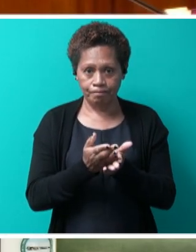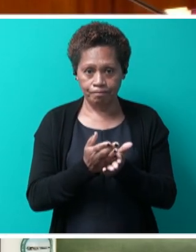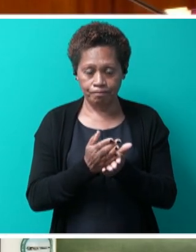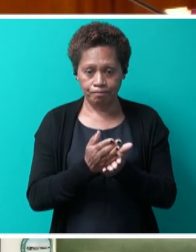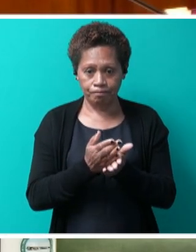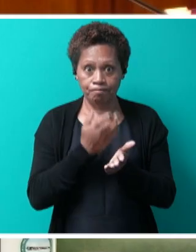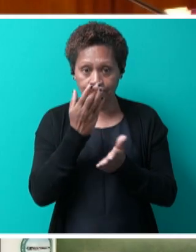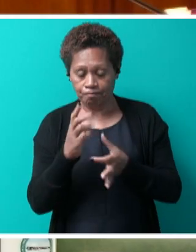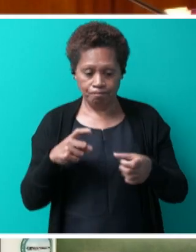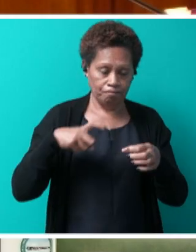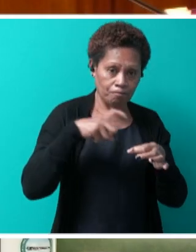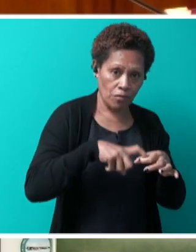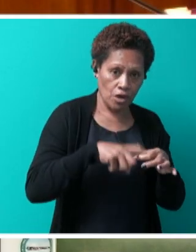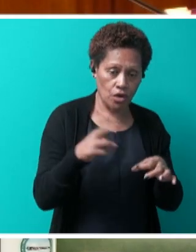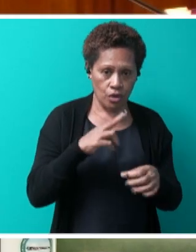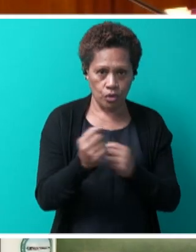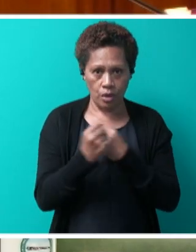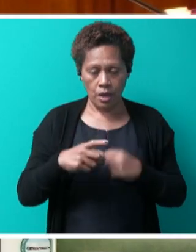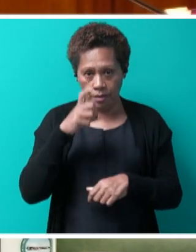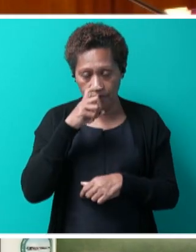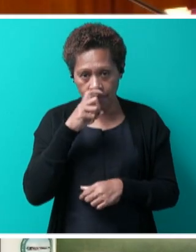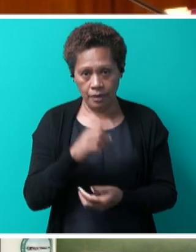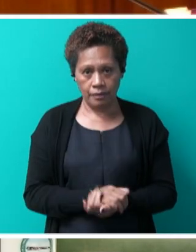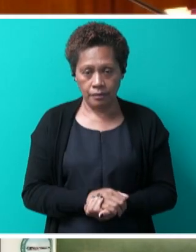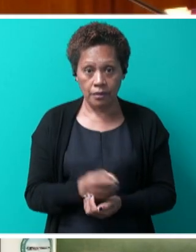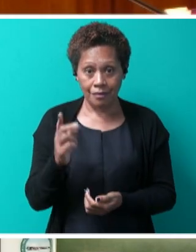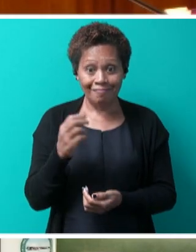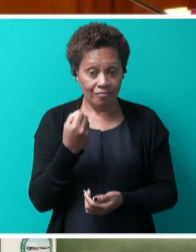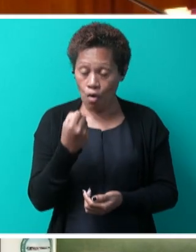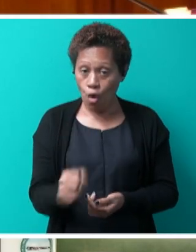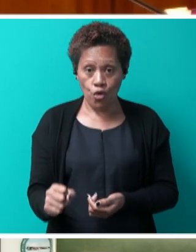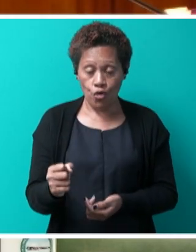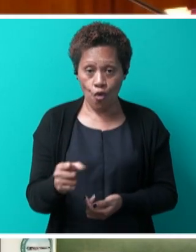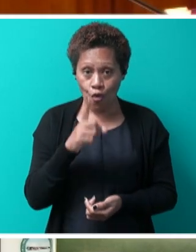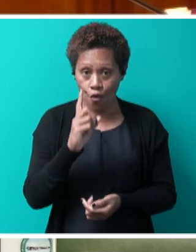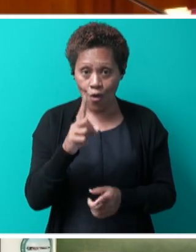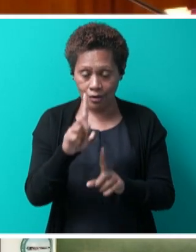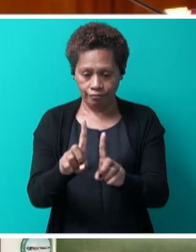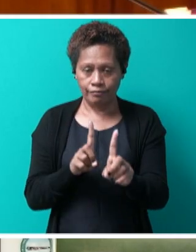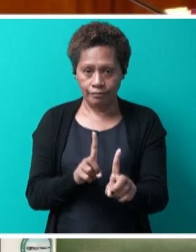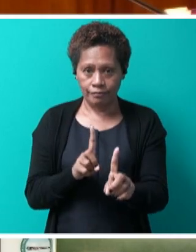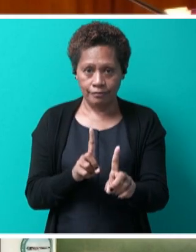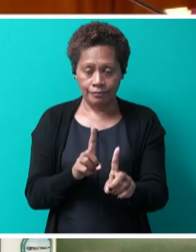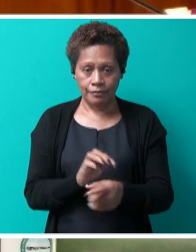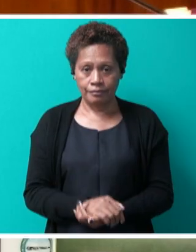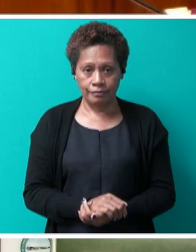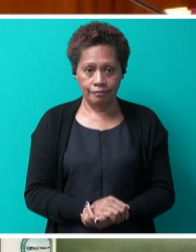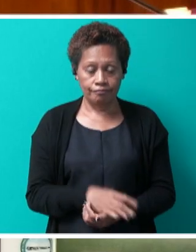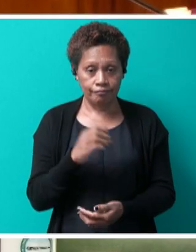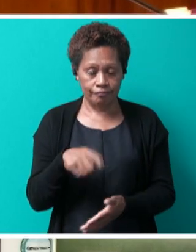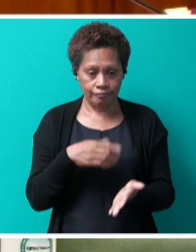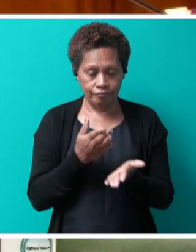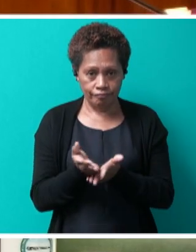and reaffirm a commitment that no one is left behind. These efforts are guided by the Ministry's